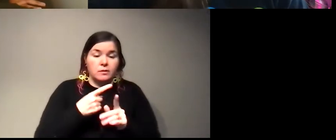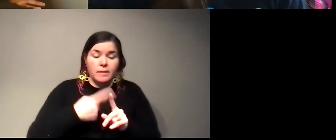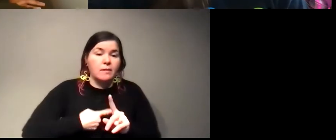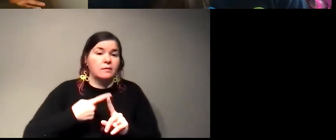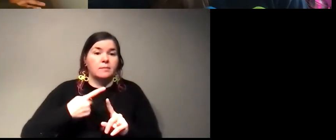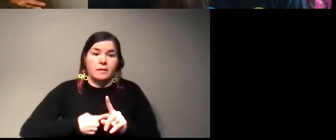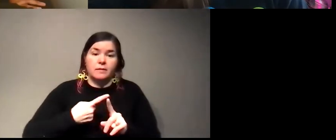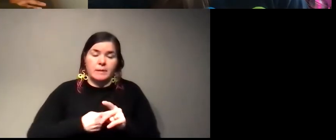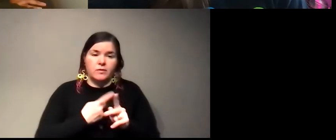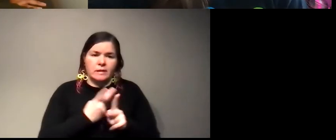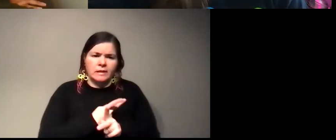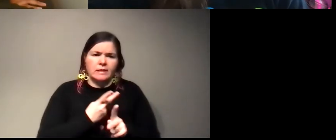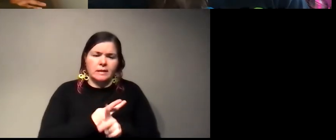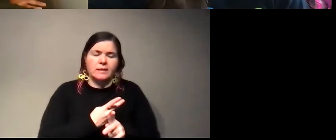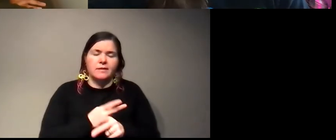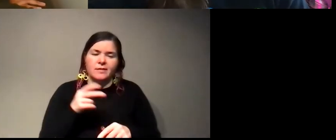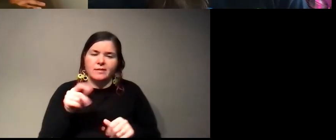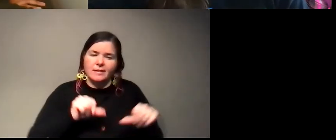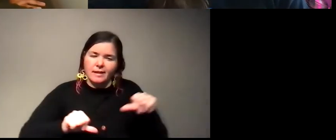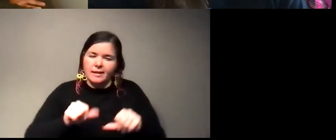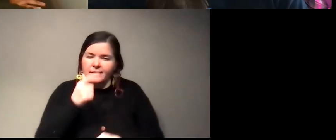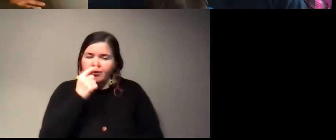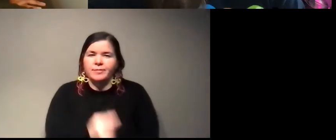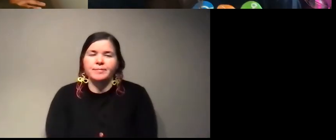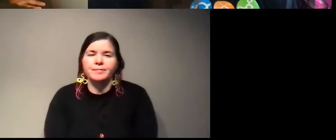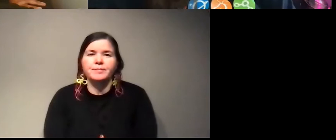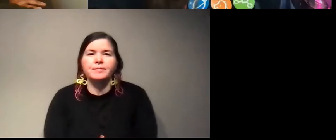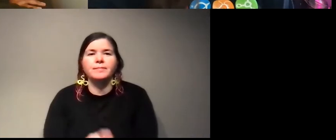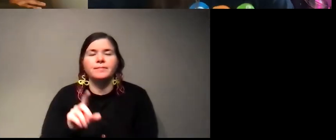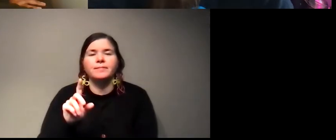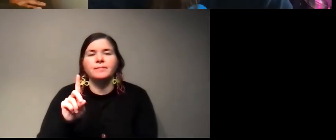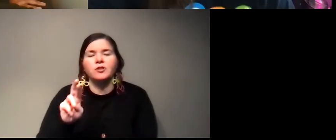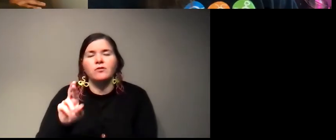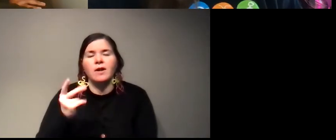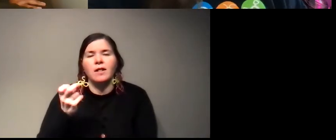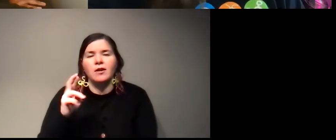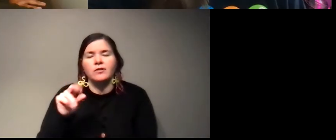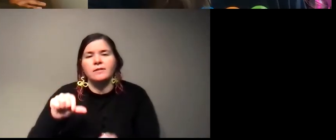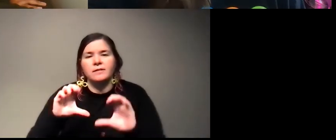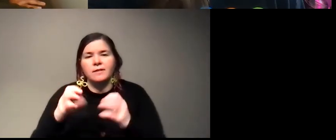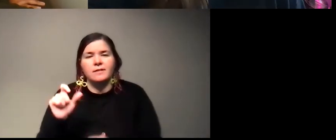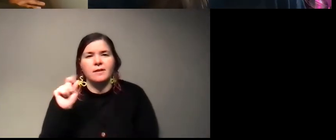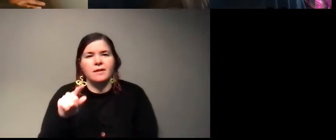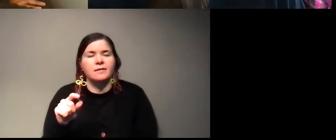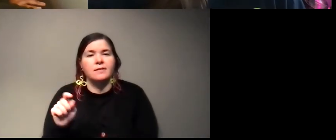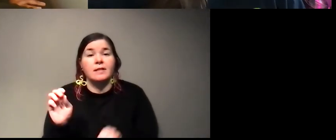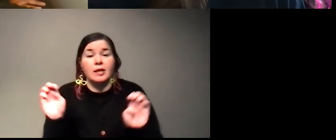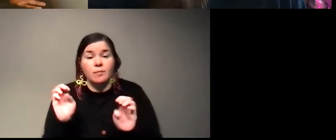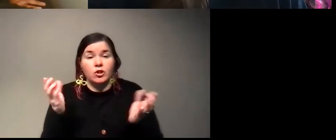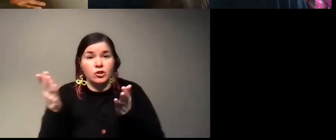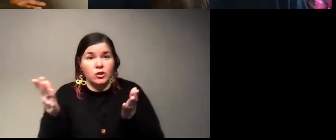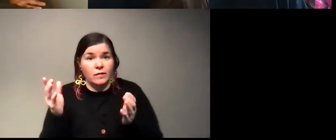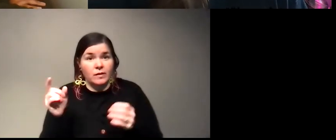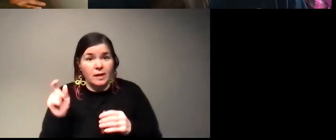out. So yeah, science is interesting. Dr. Rylander's science class asks, do emergency services ever have